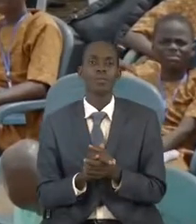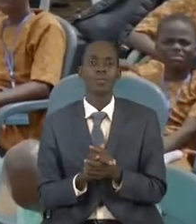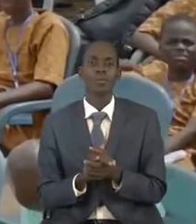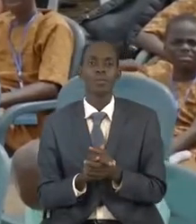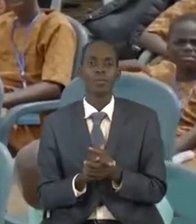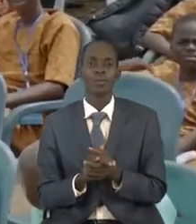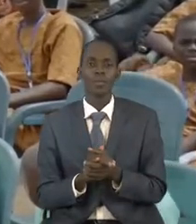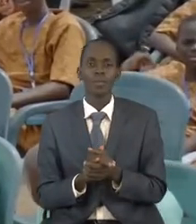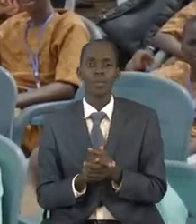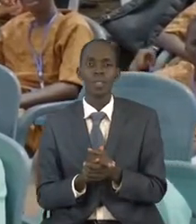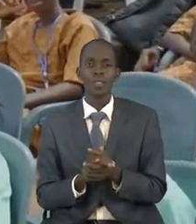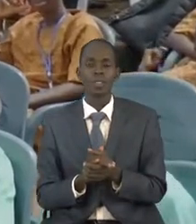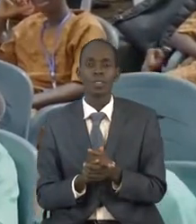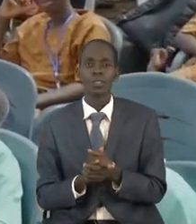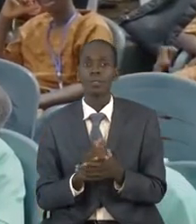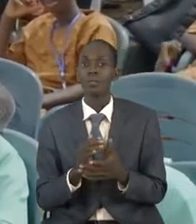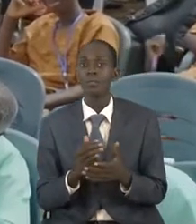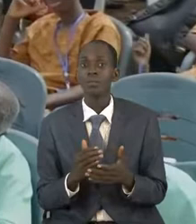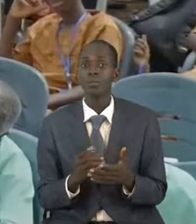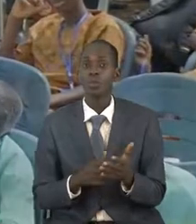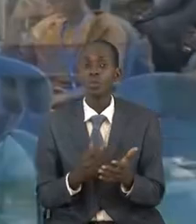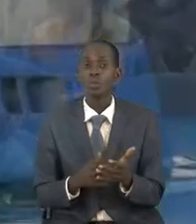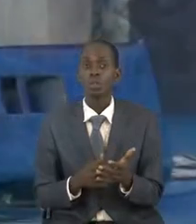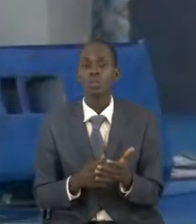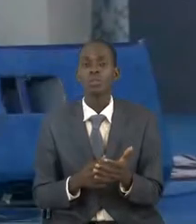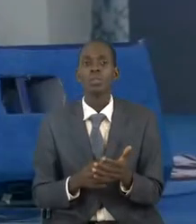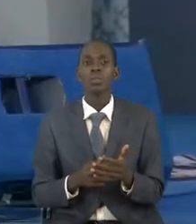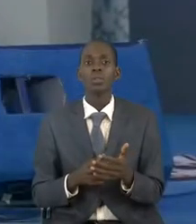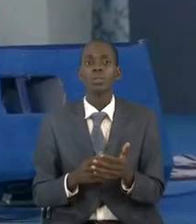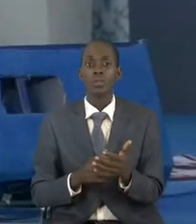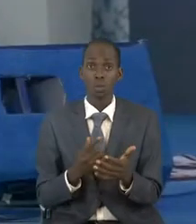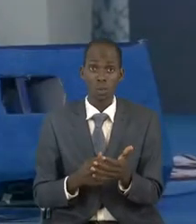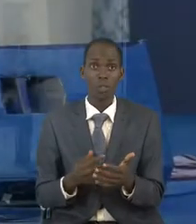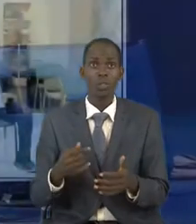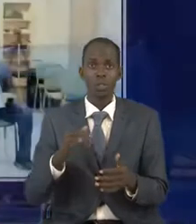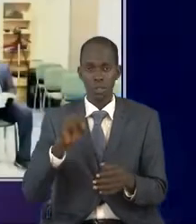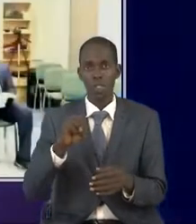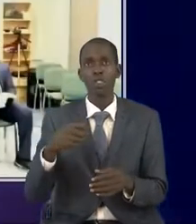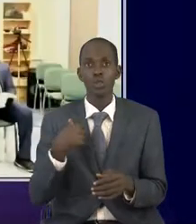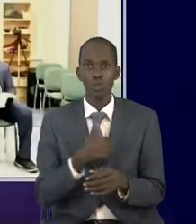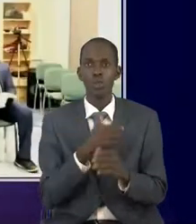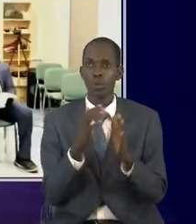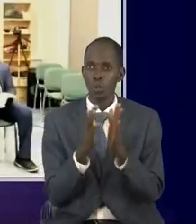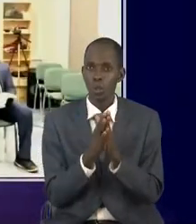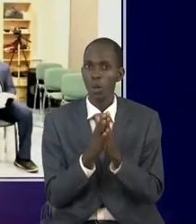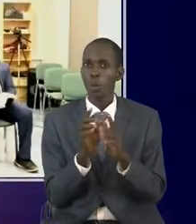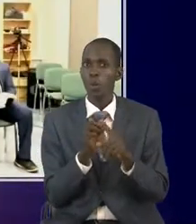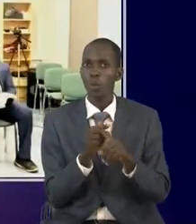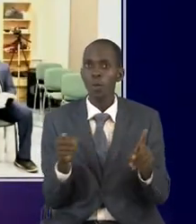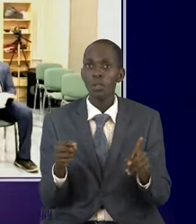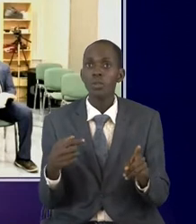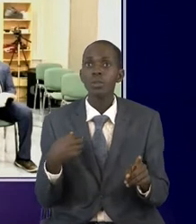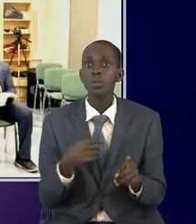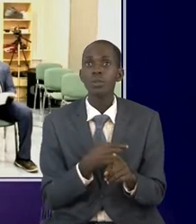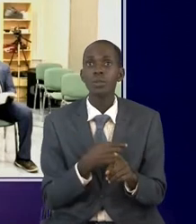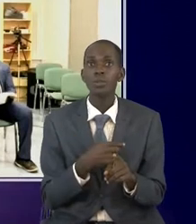Sometimes we parents, yes, we pray. We do more than praying. We parents, we